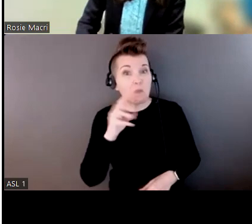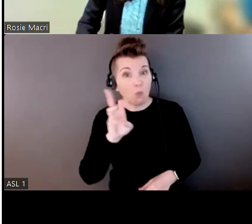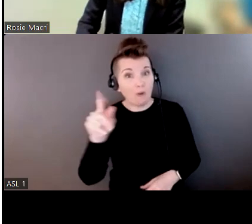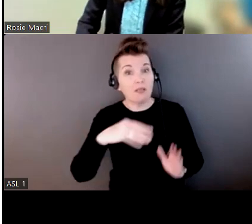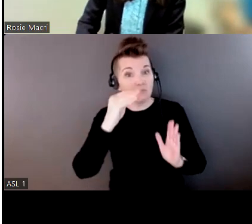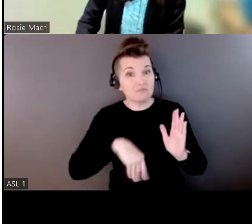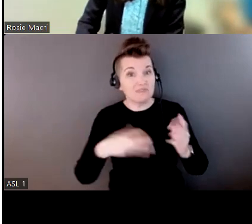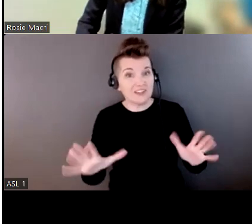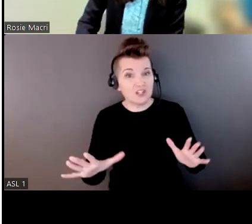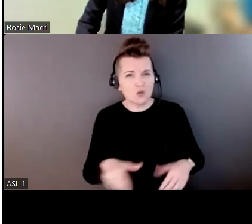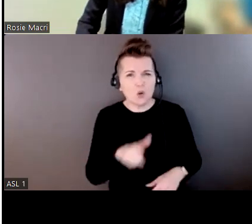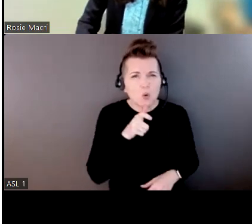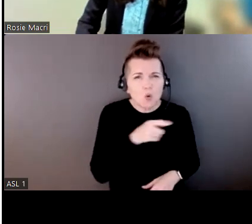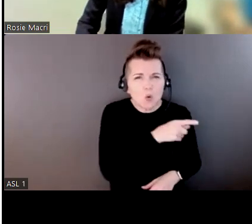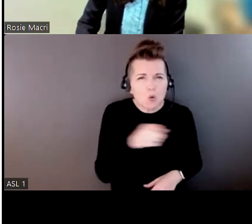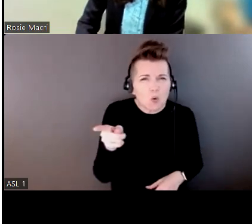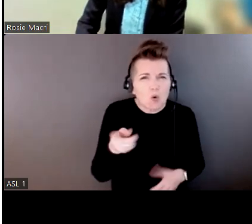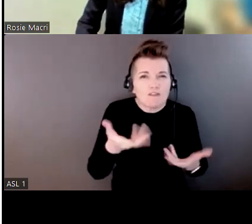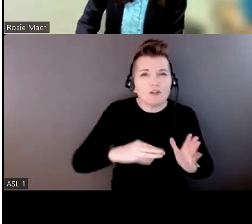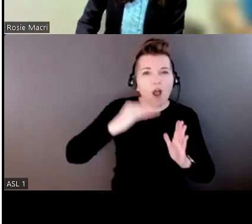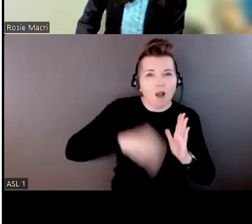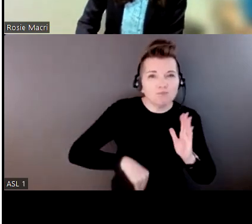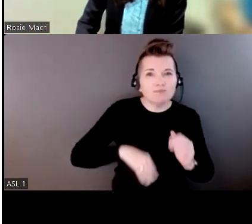aging plan to end off our session today.